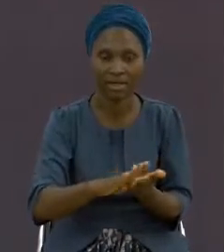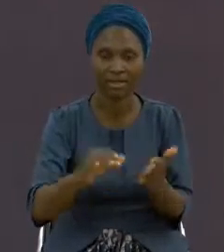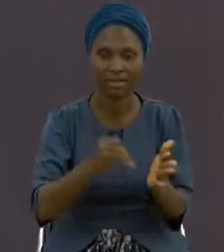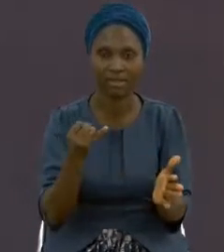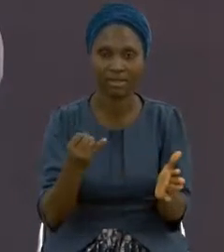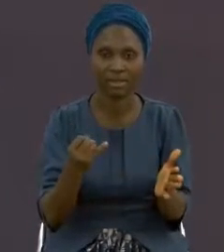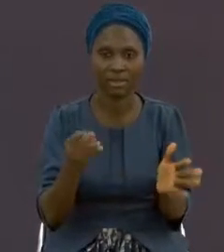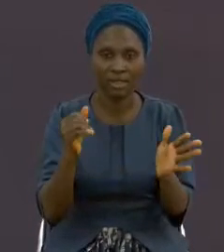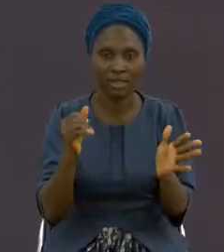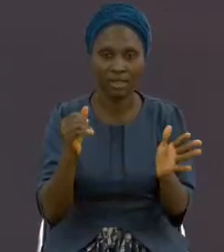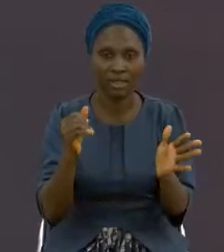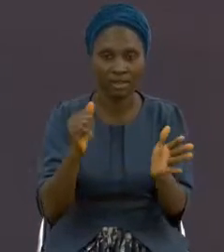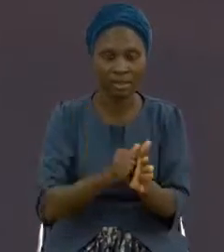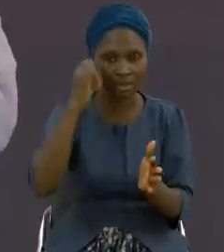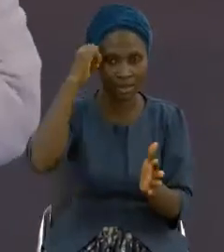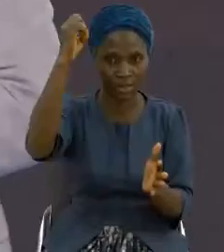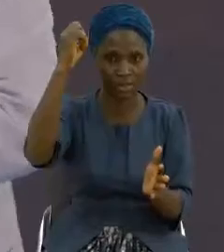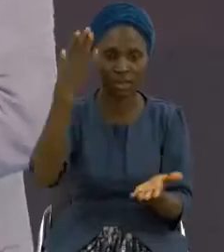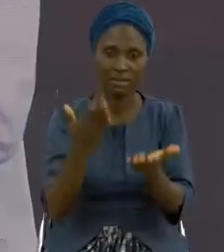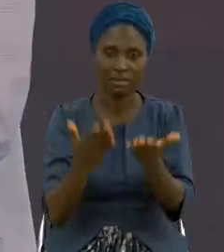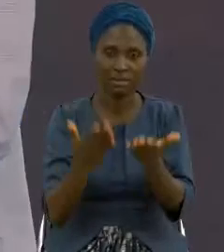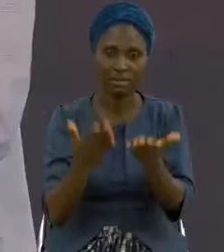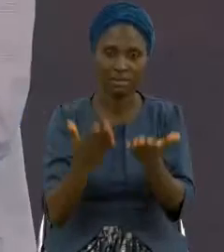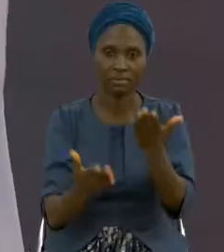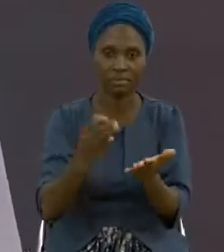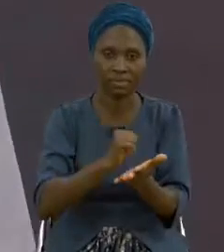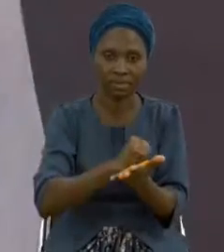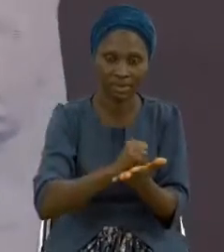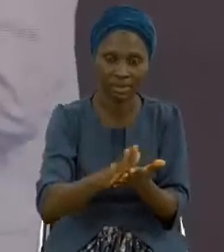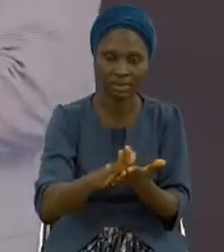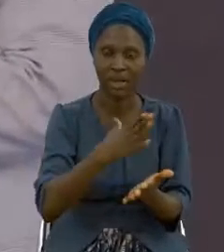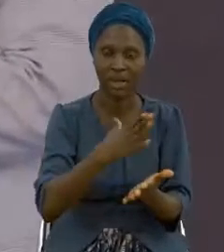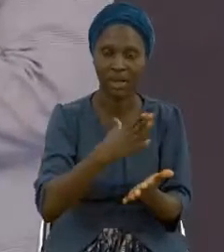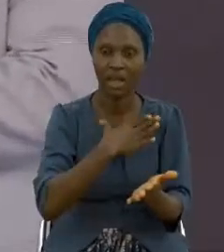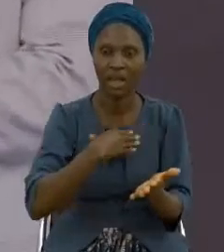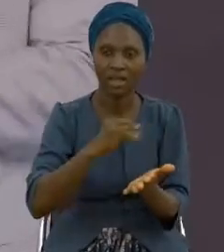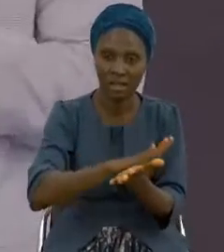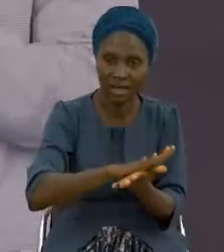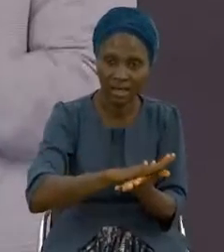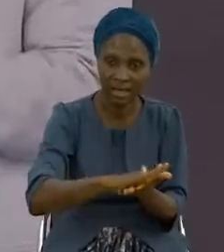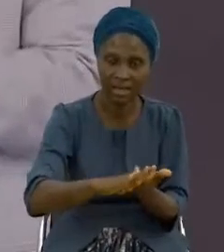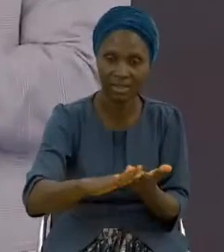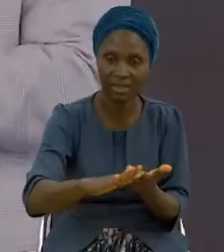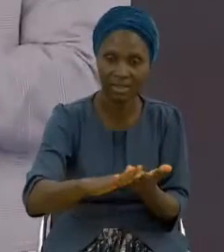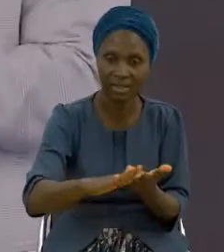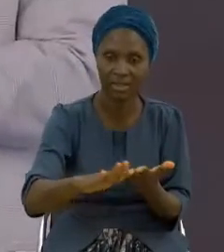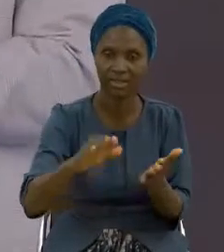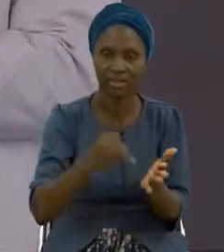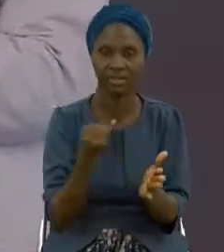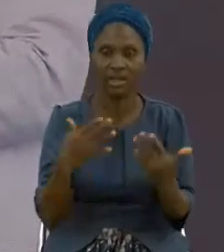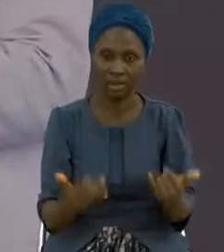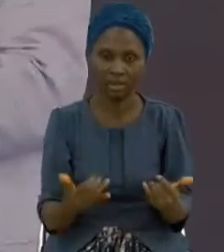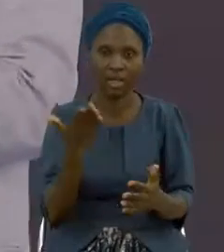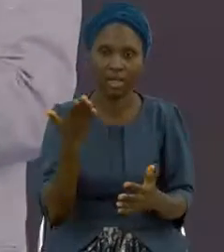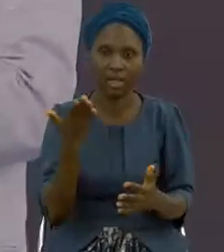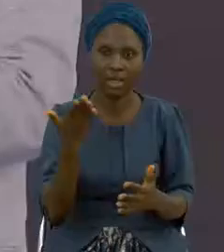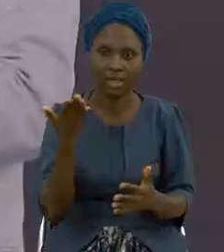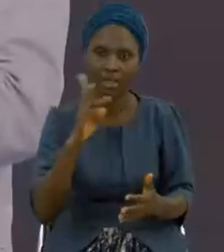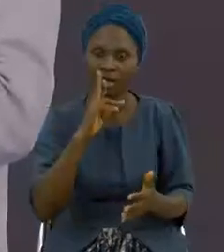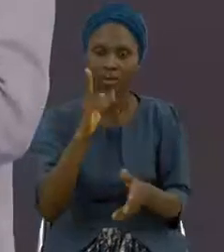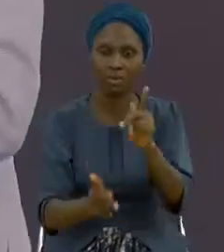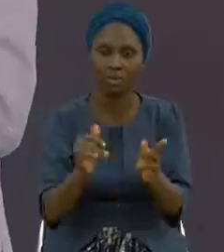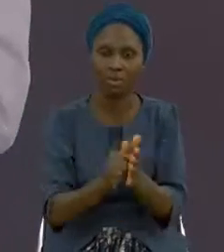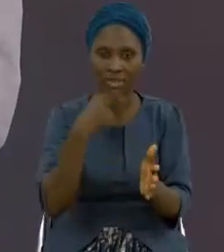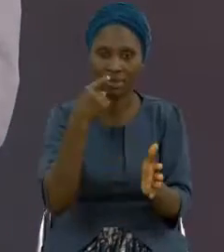and cleanse it. Now, there are people that say they don't preach sanctification